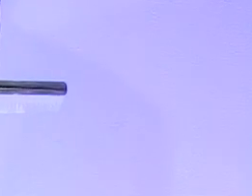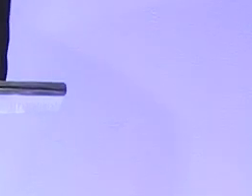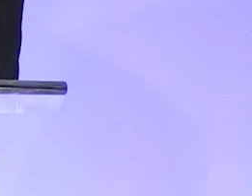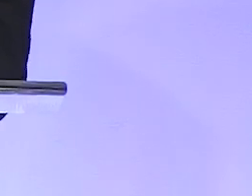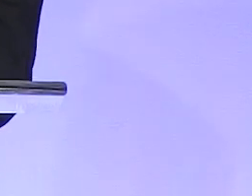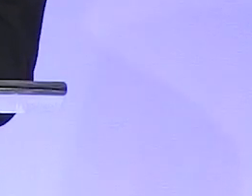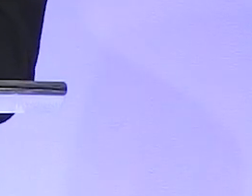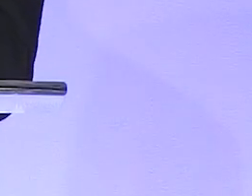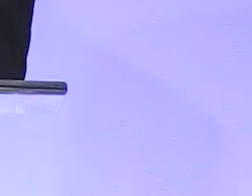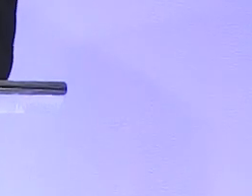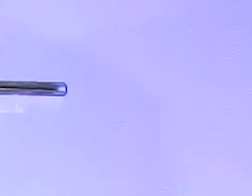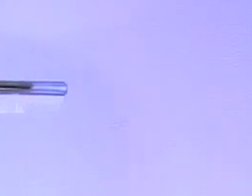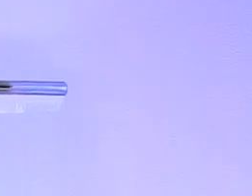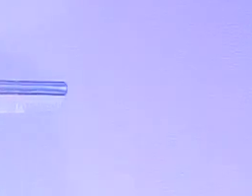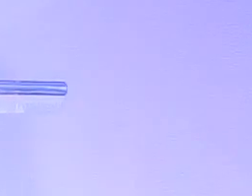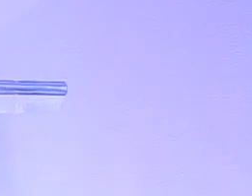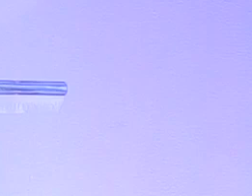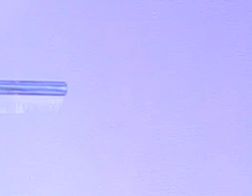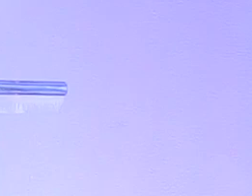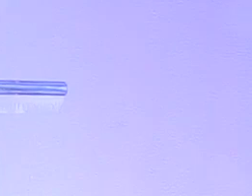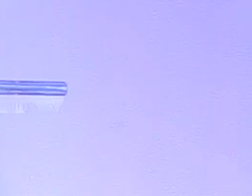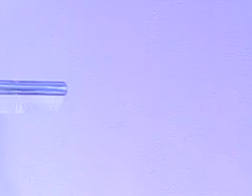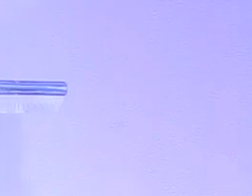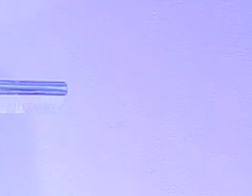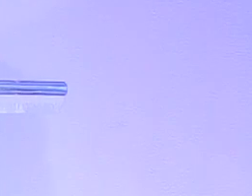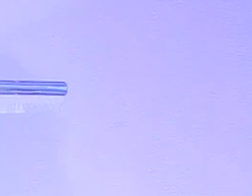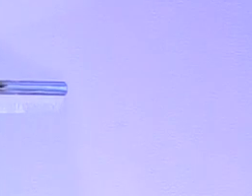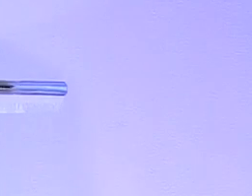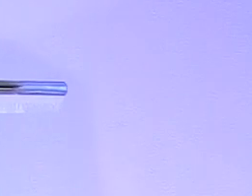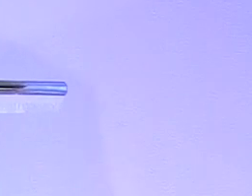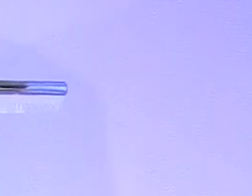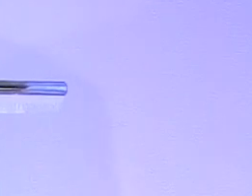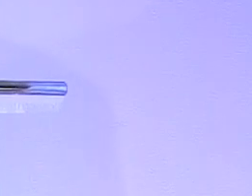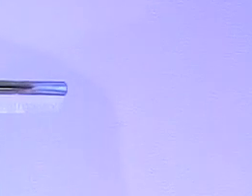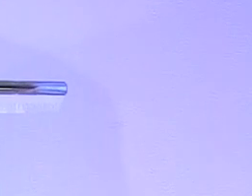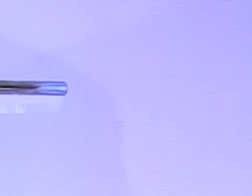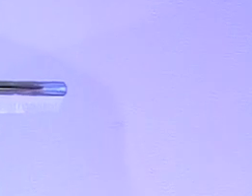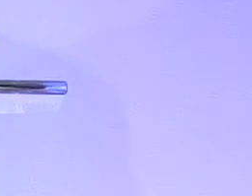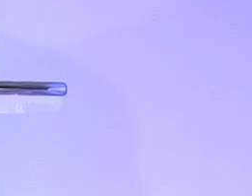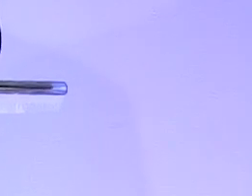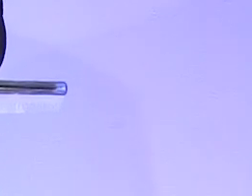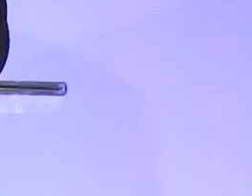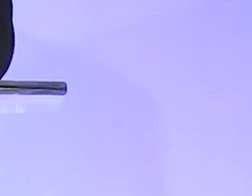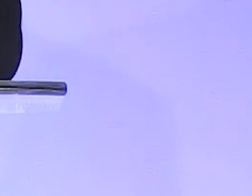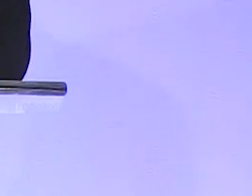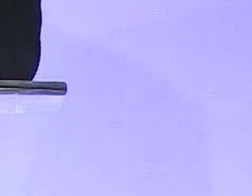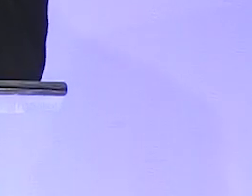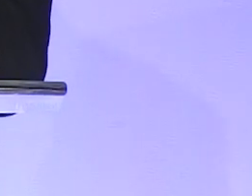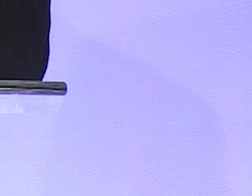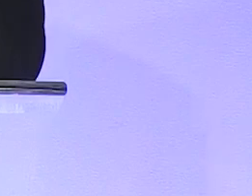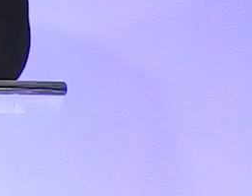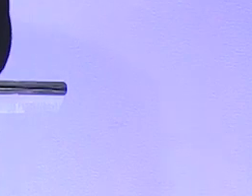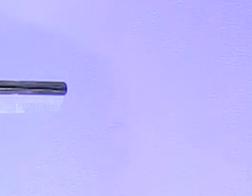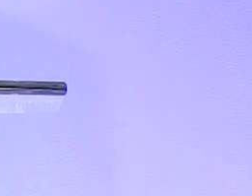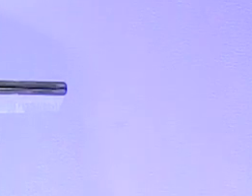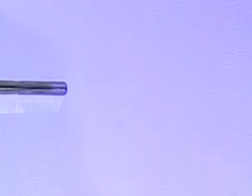that God has a lot of blessings in store for you tonight. And so,